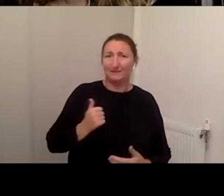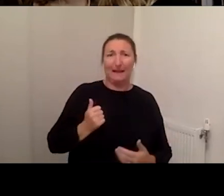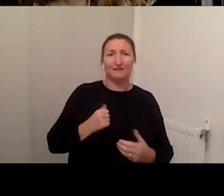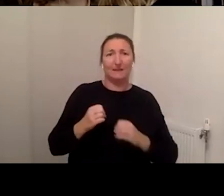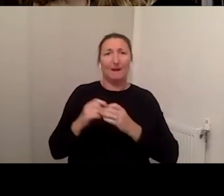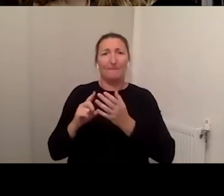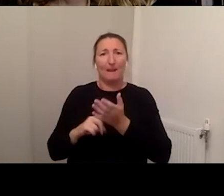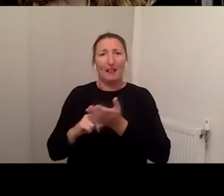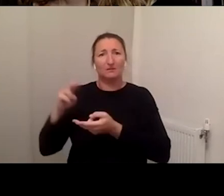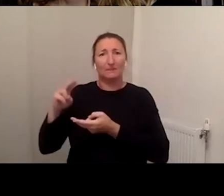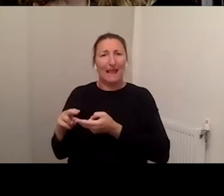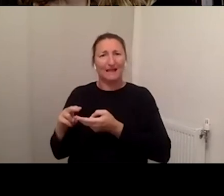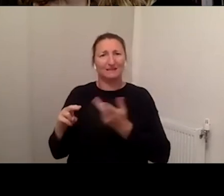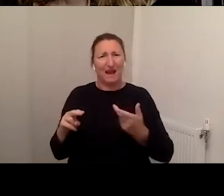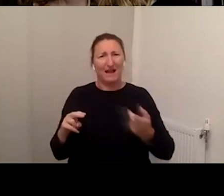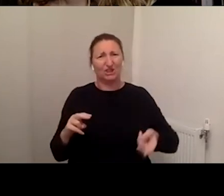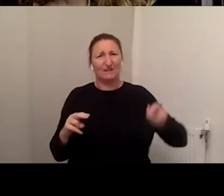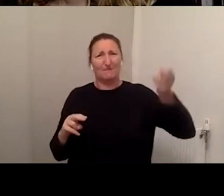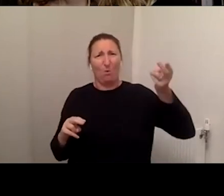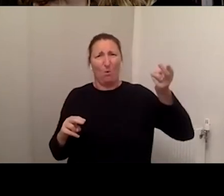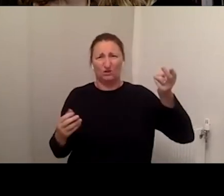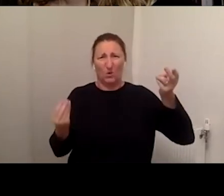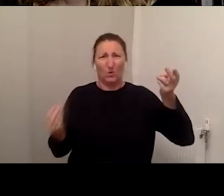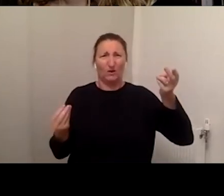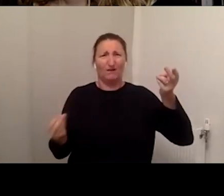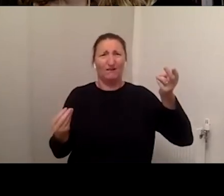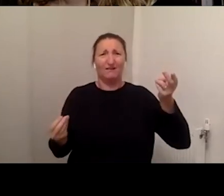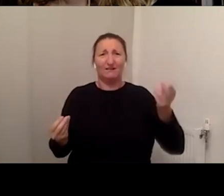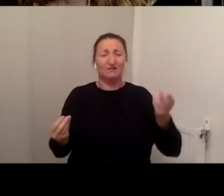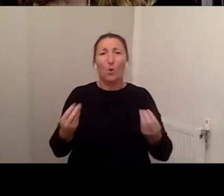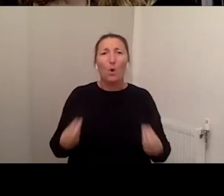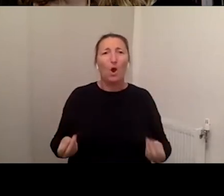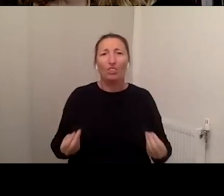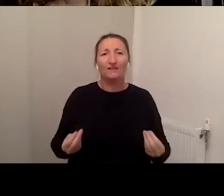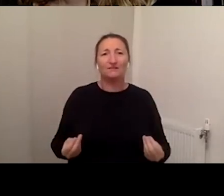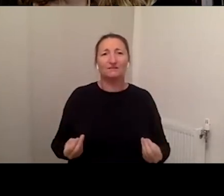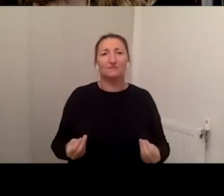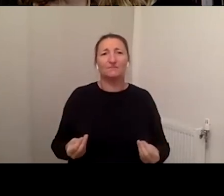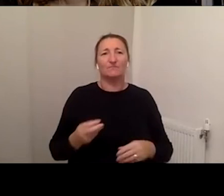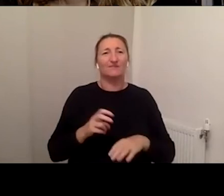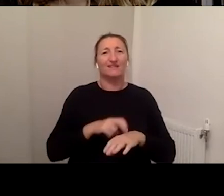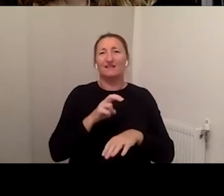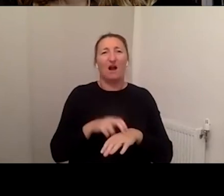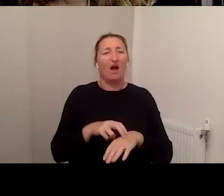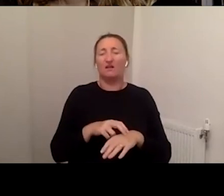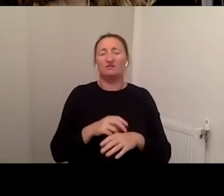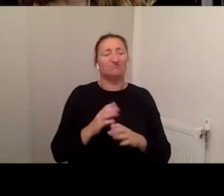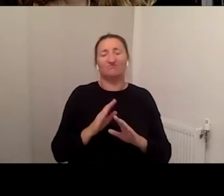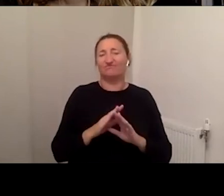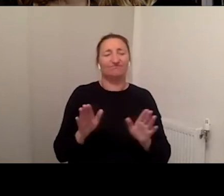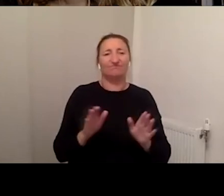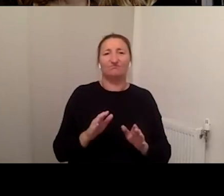they're not getting the same value at all. So it's not in Ireland here, it's not in place. It certainly hasn't